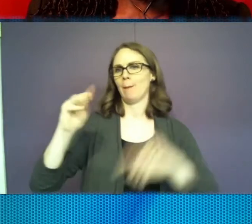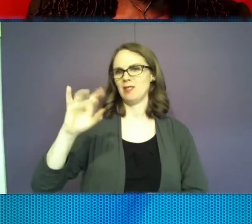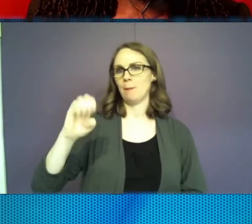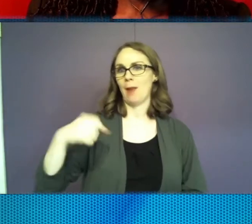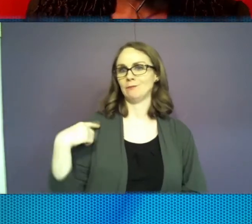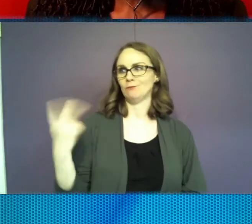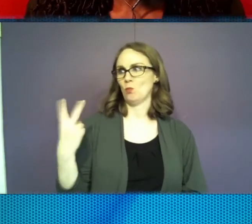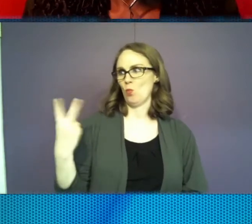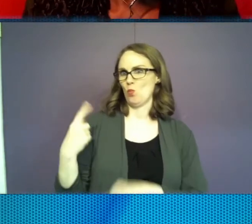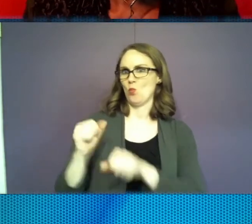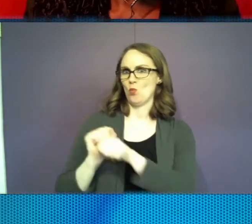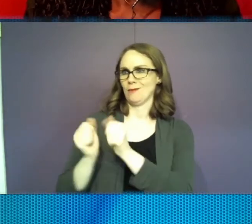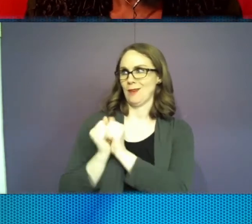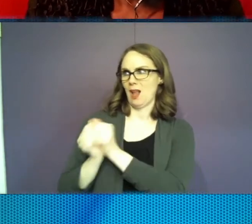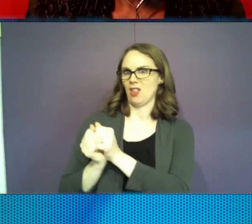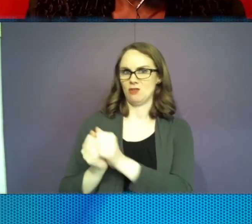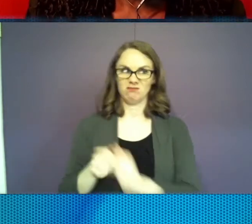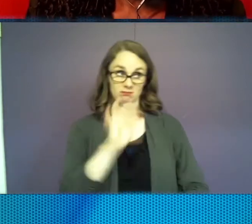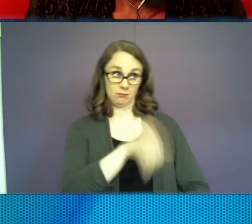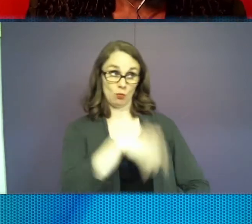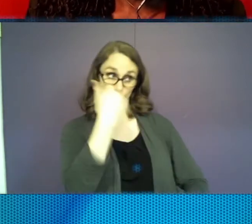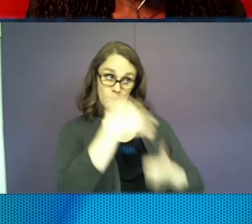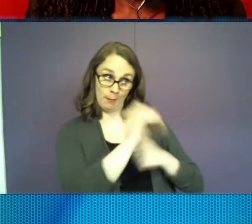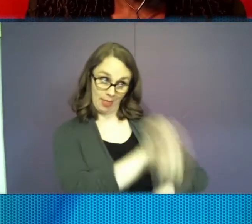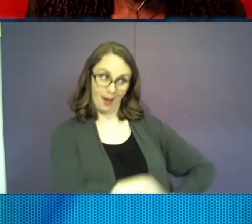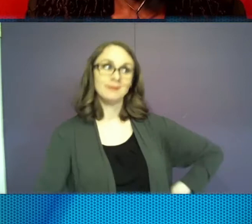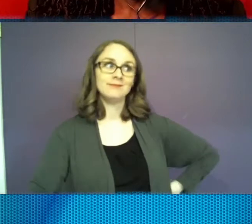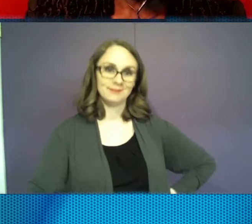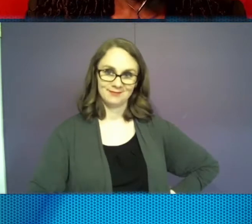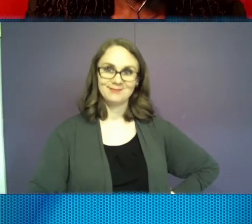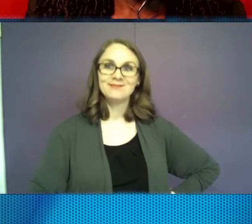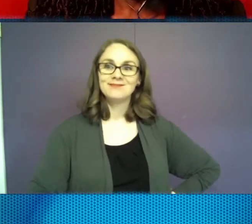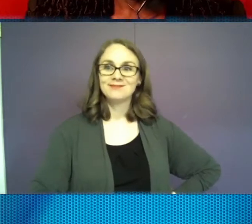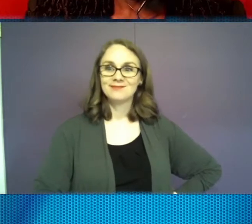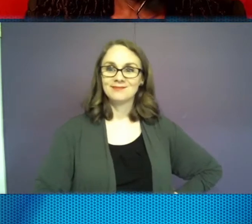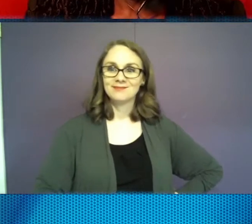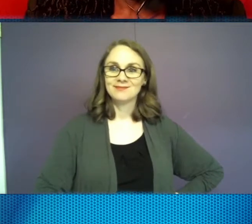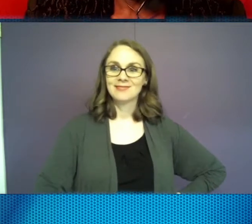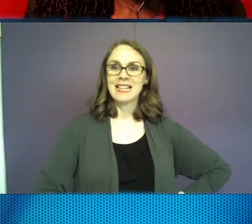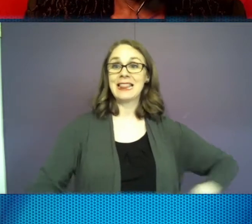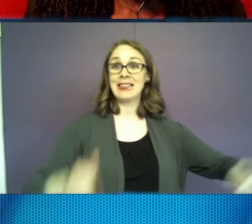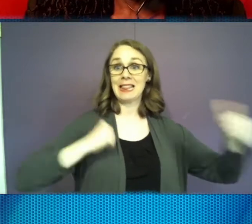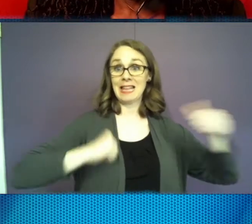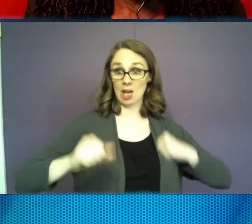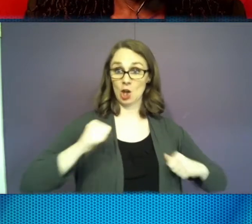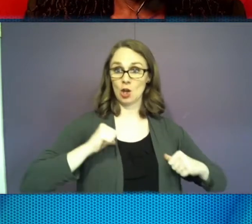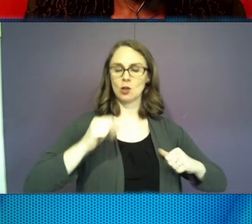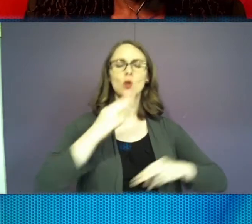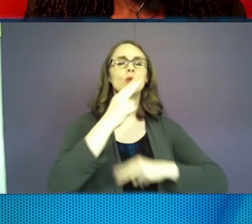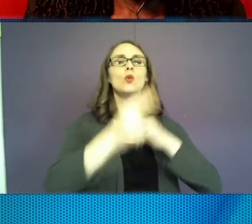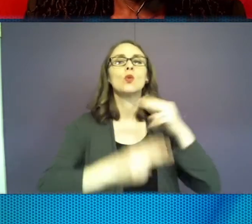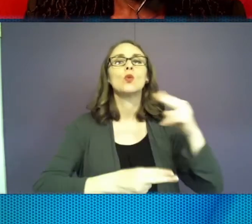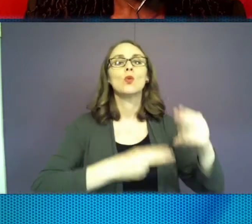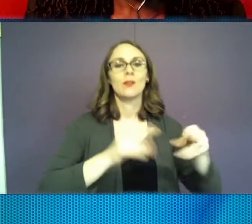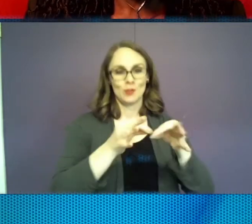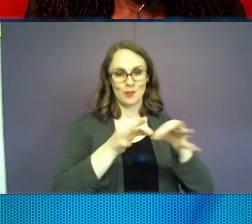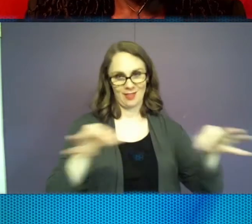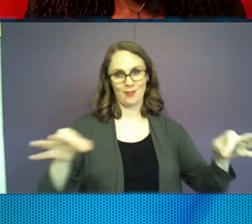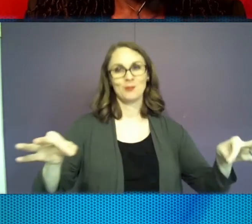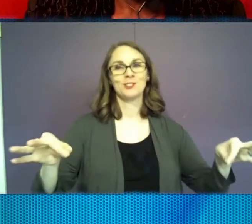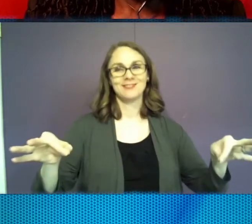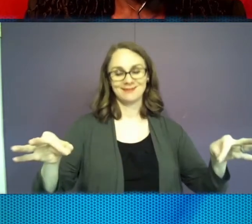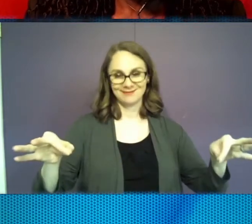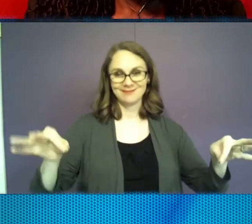opportunity. He said me, "Hey, remember that the theater is the universal language, because it's